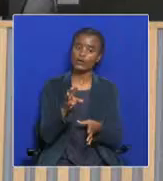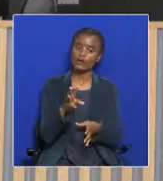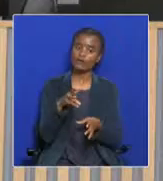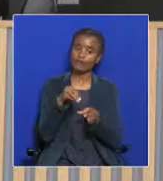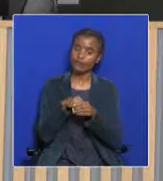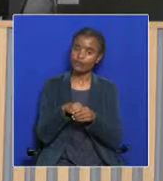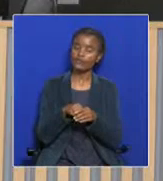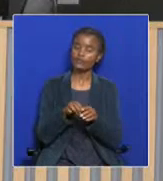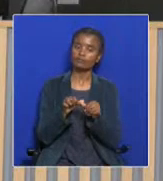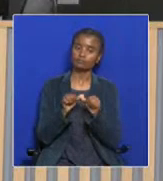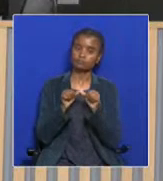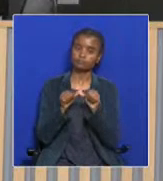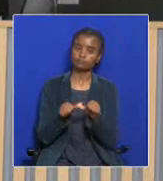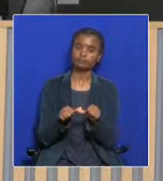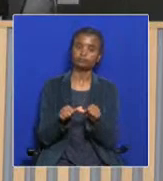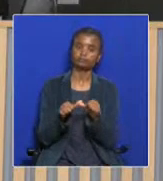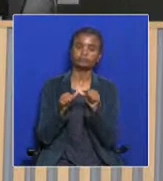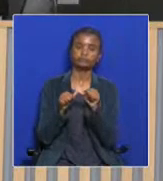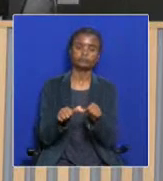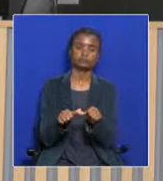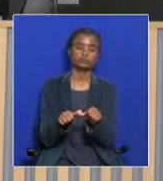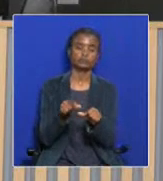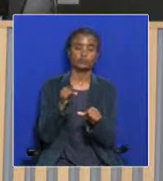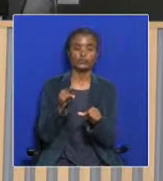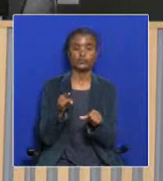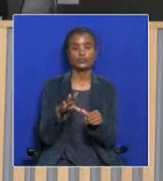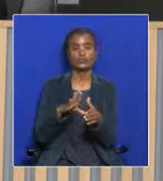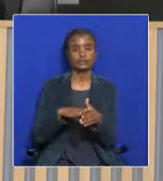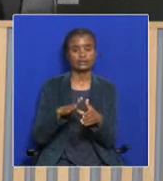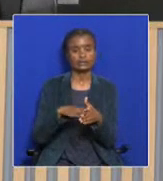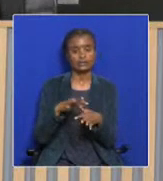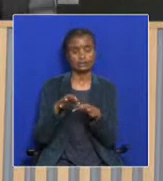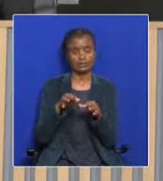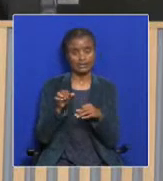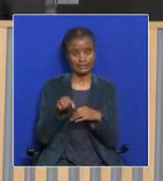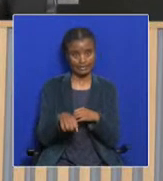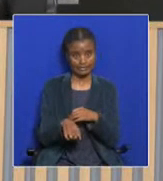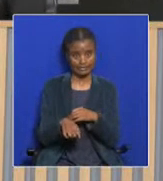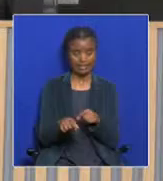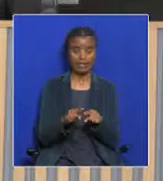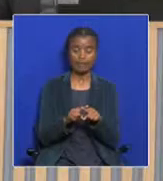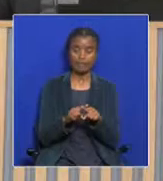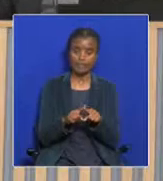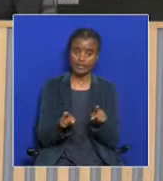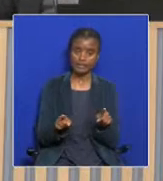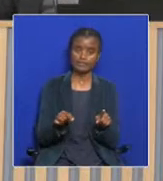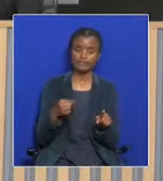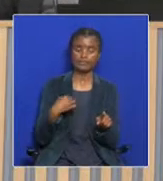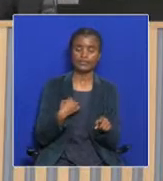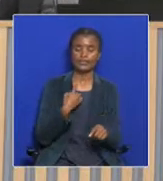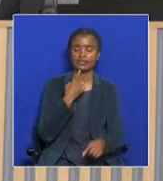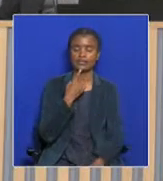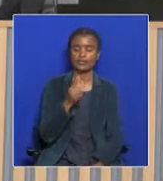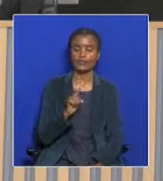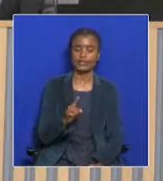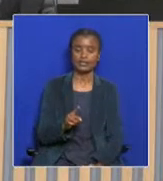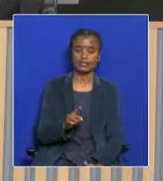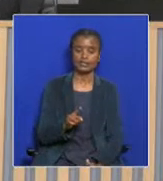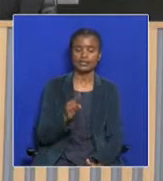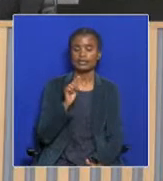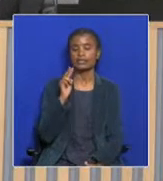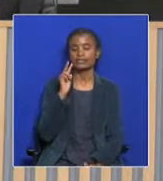give a justification for it. All I'm saying to you is the impression that you handed over to Mbangase and